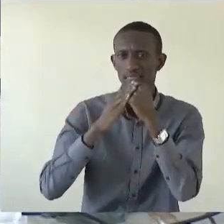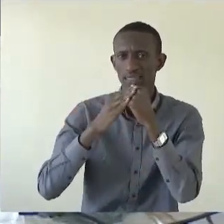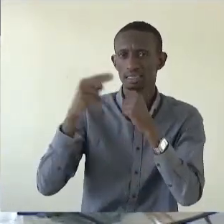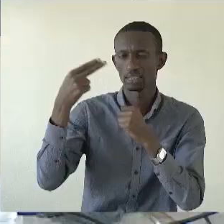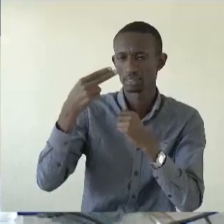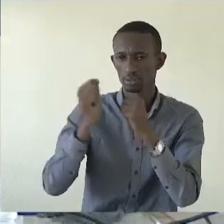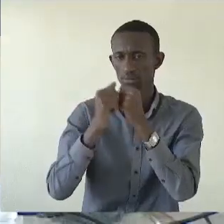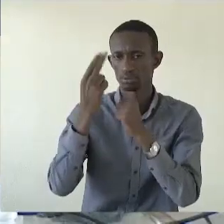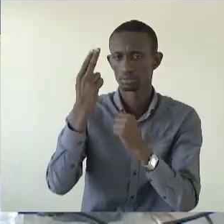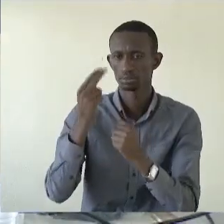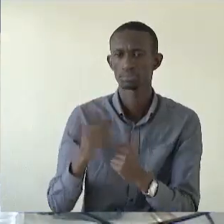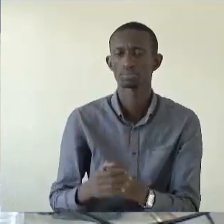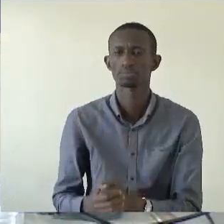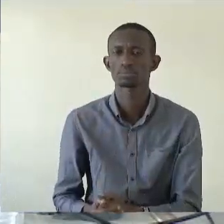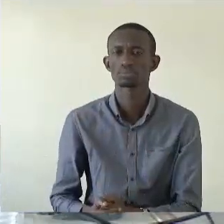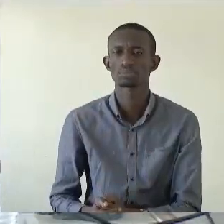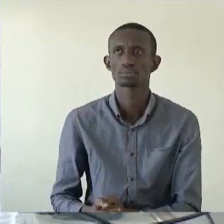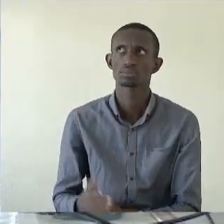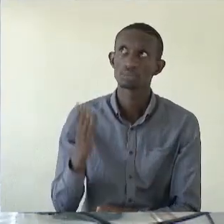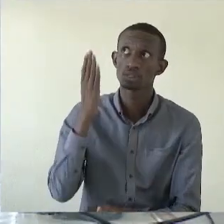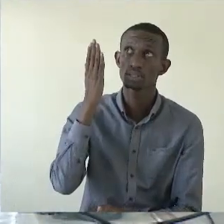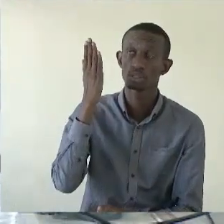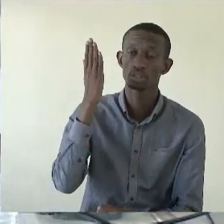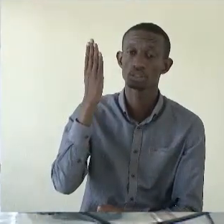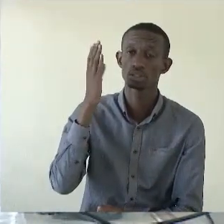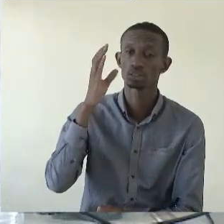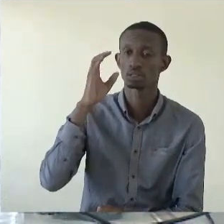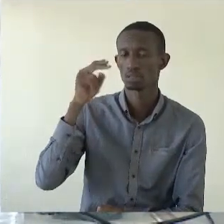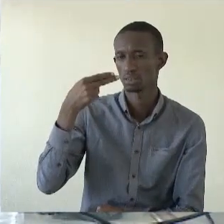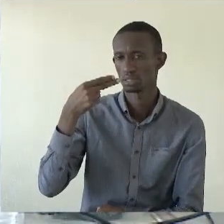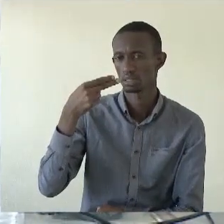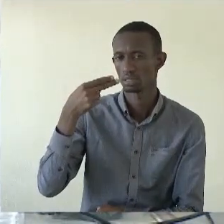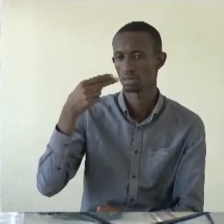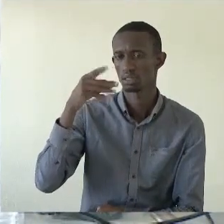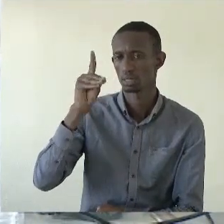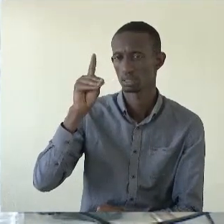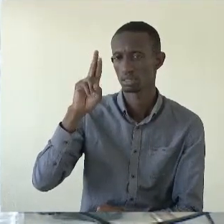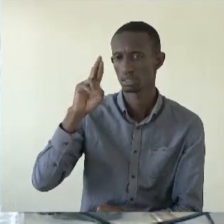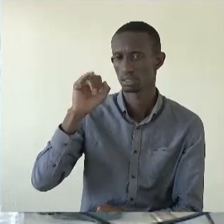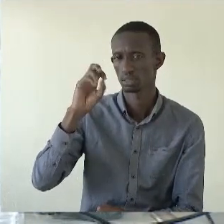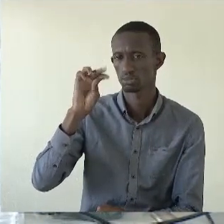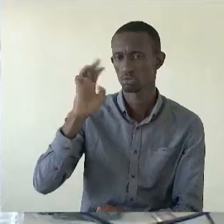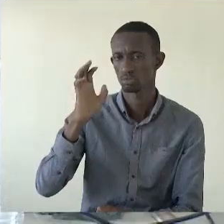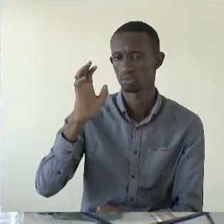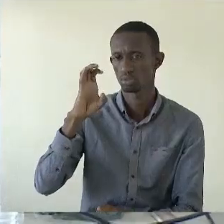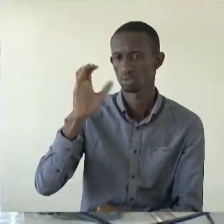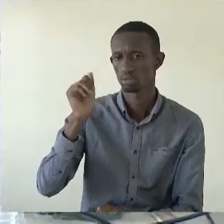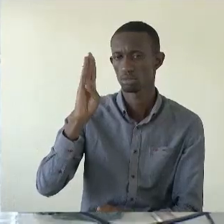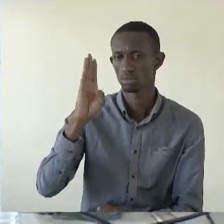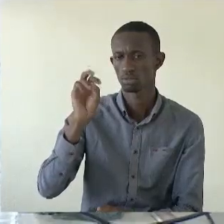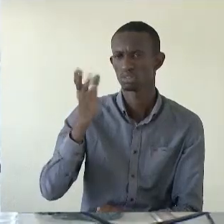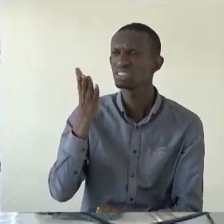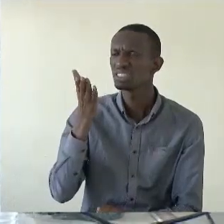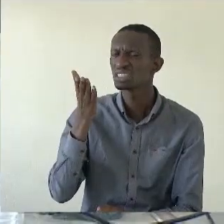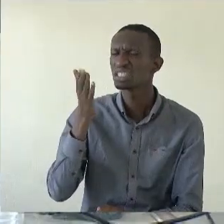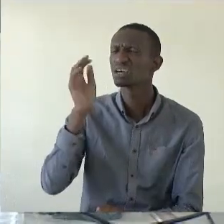C9H12. Is this a hydrocarbon? Is it an alkane? No, it can't be an alkane. If it was an